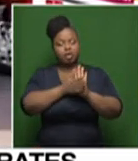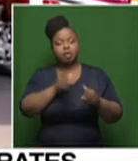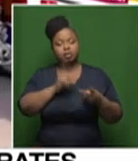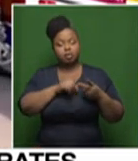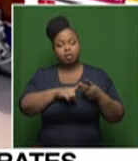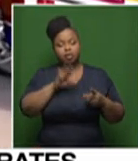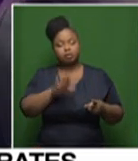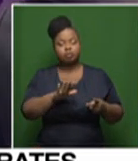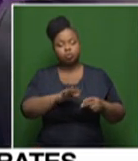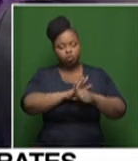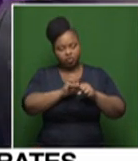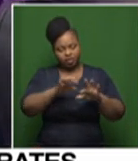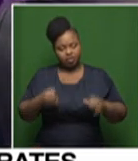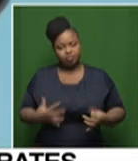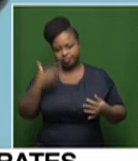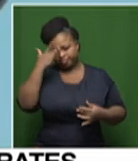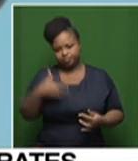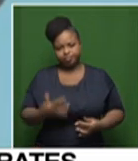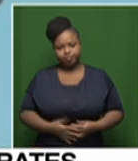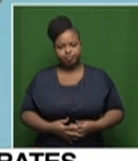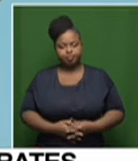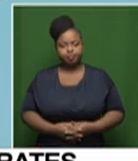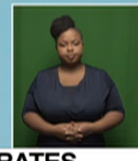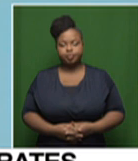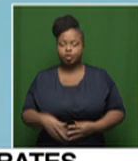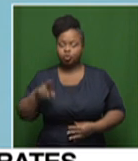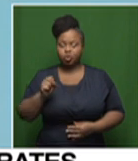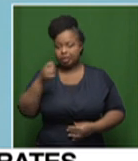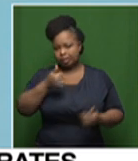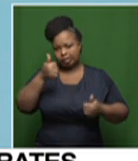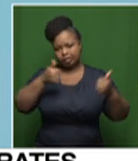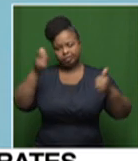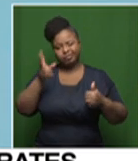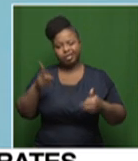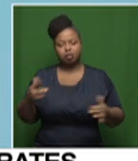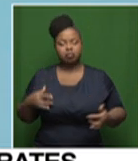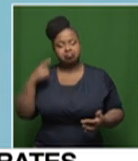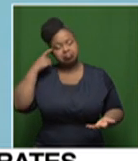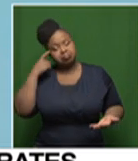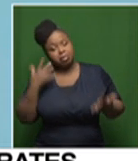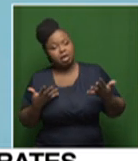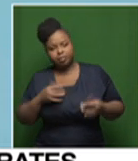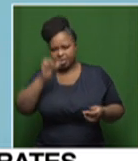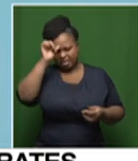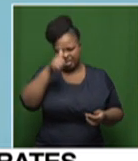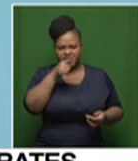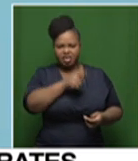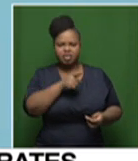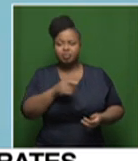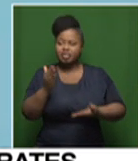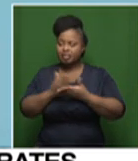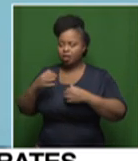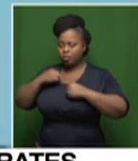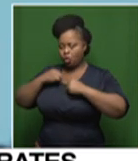COVID-19 infections in a single day. U.S. officials are also actively considering sending India its unused doses